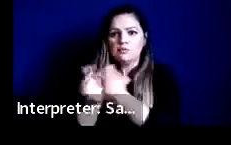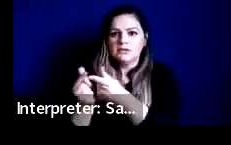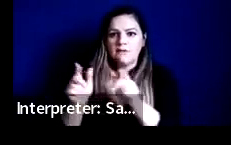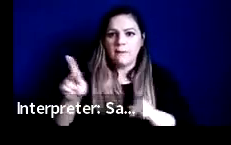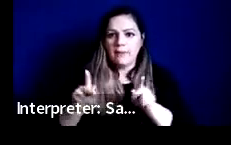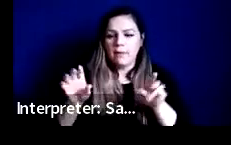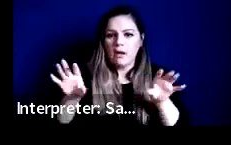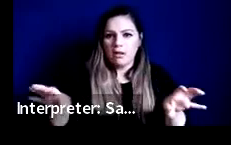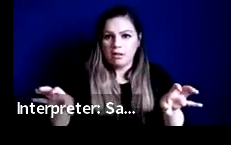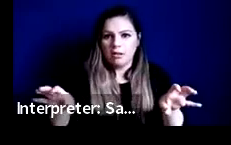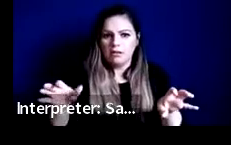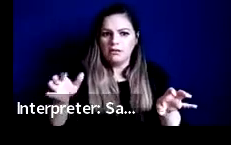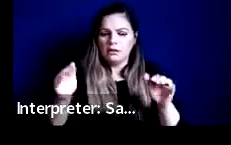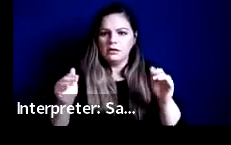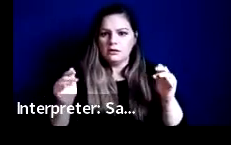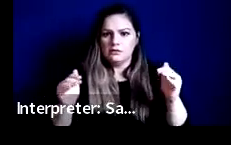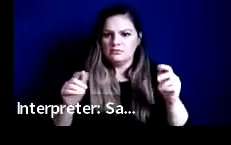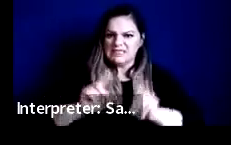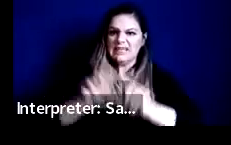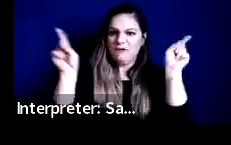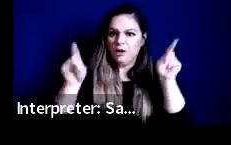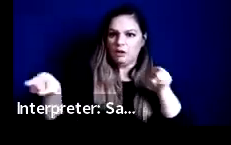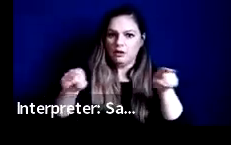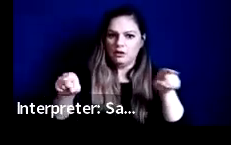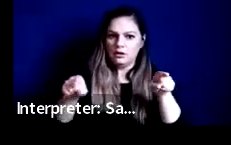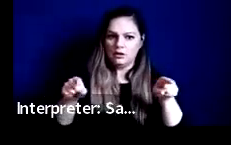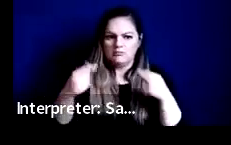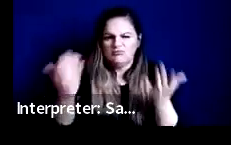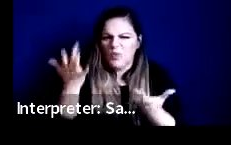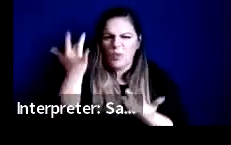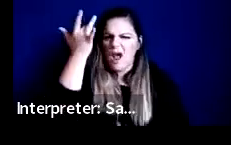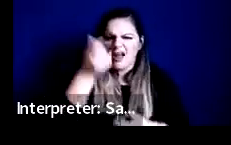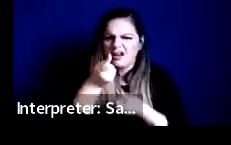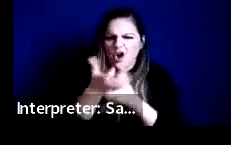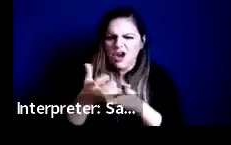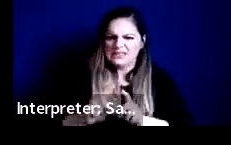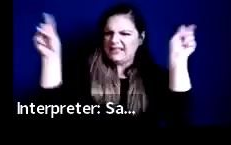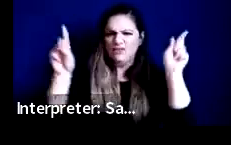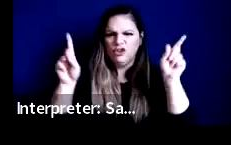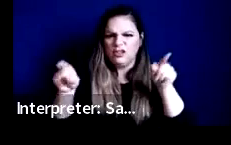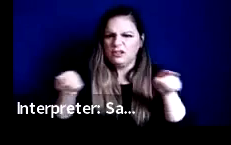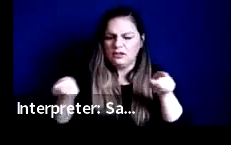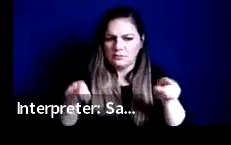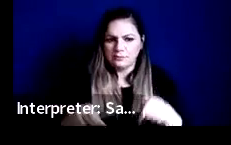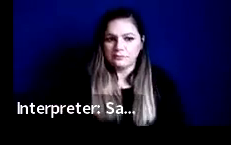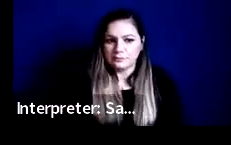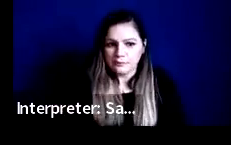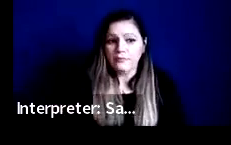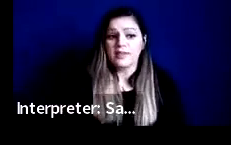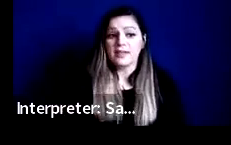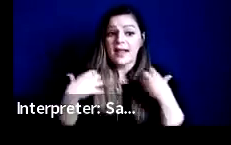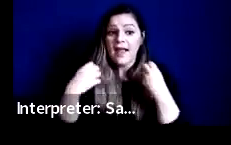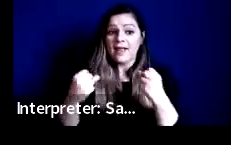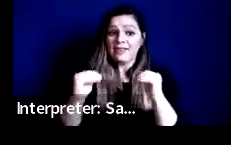that difference in health outcome is. Health inequity is kind of like a health disparity. So it's a